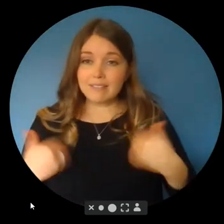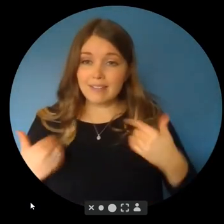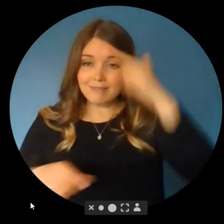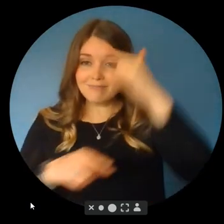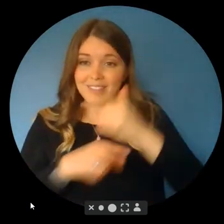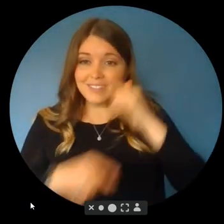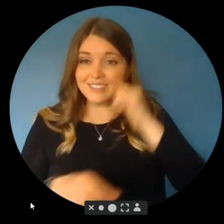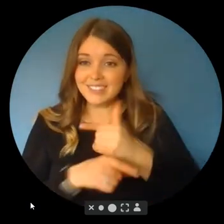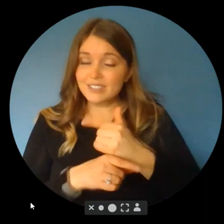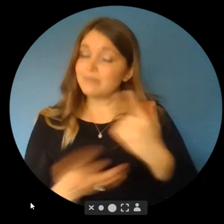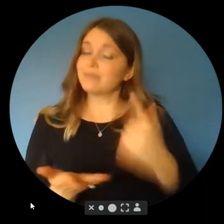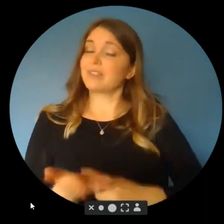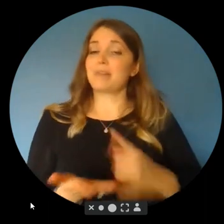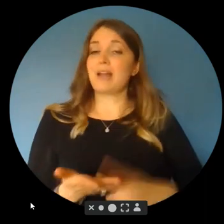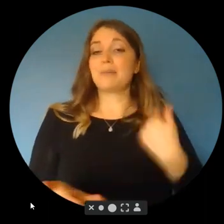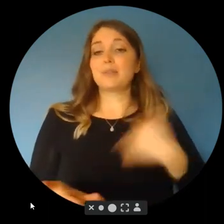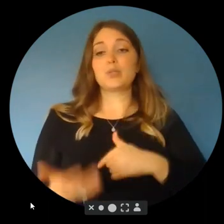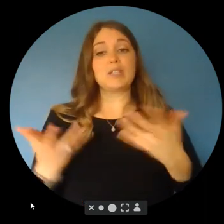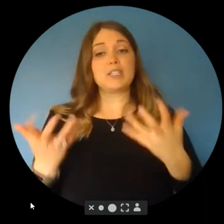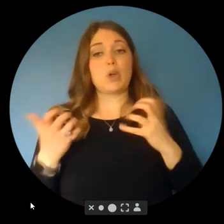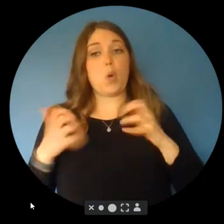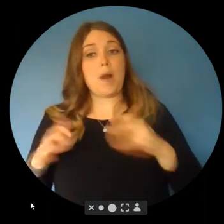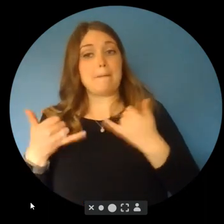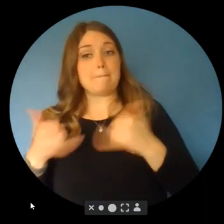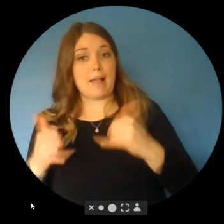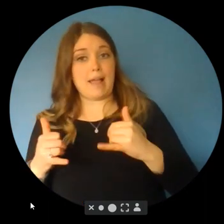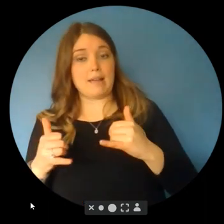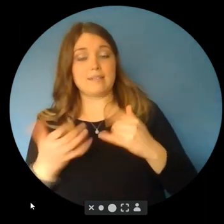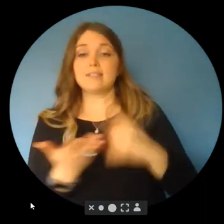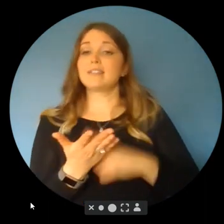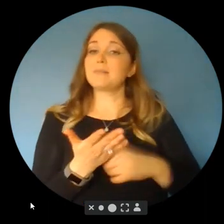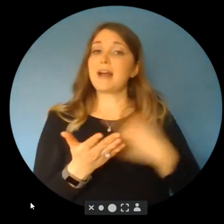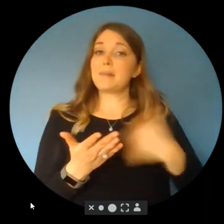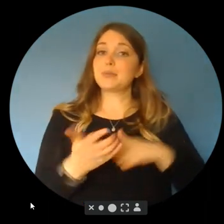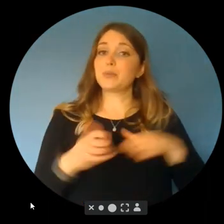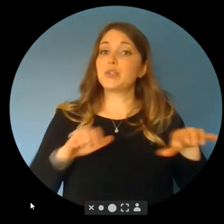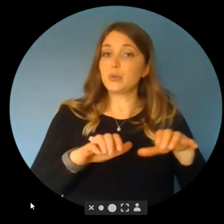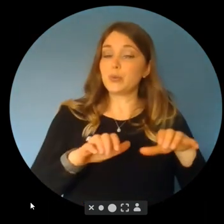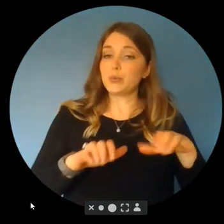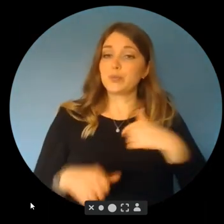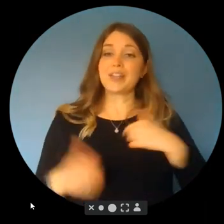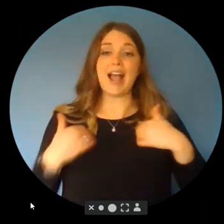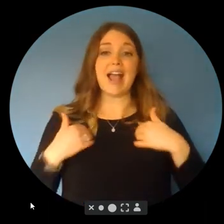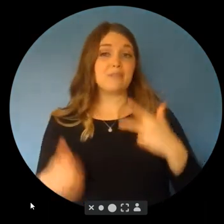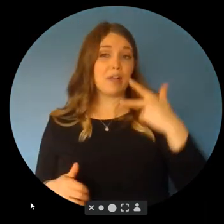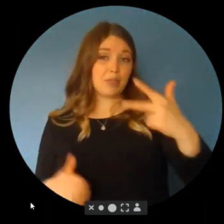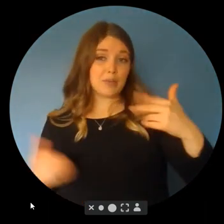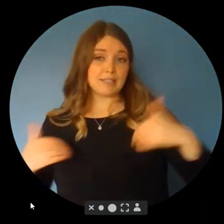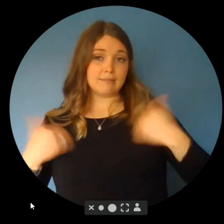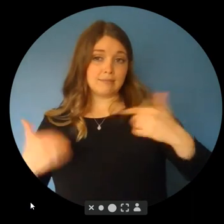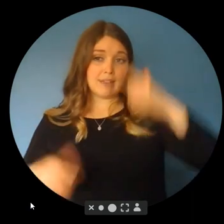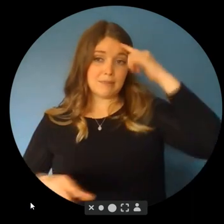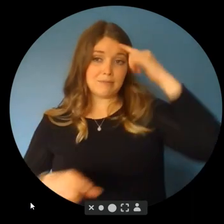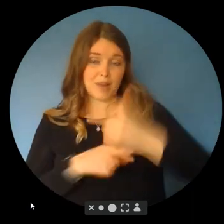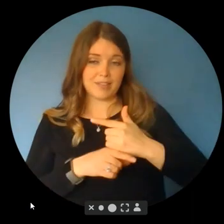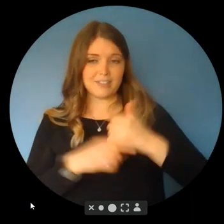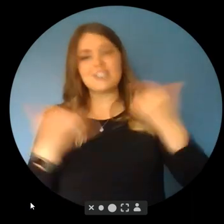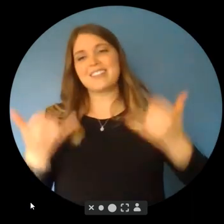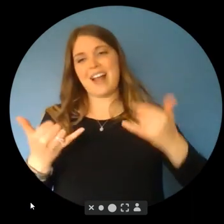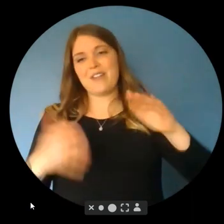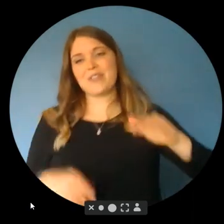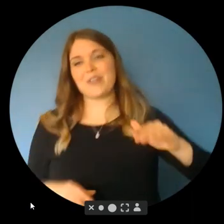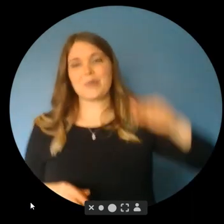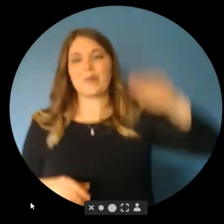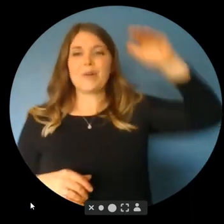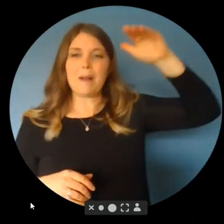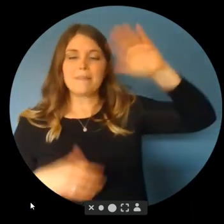sometimes we don't want to play with them, but sometimes we do. So I have three little brothers. They're not so little anymore. They're actually